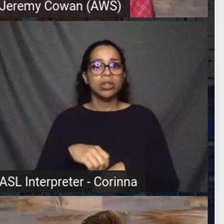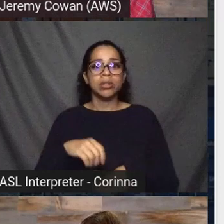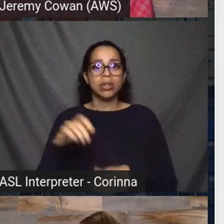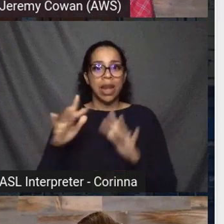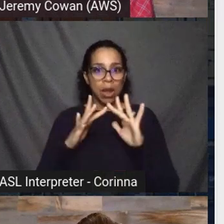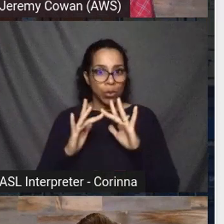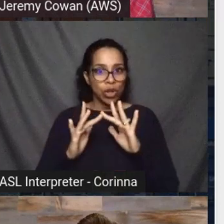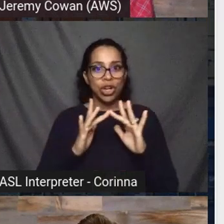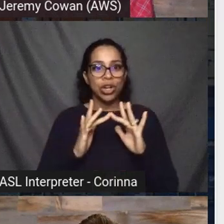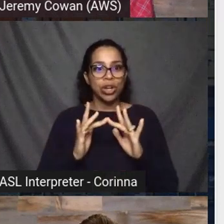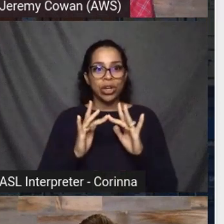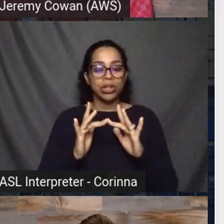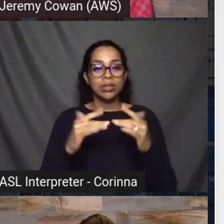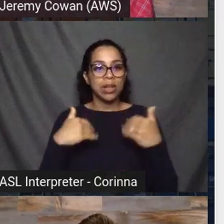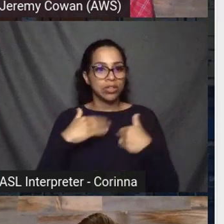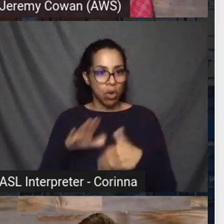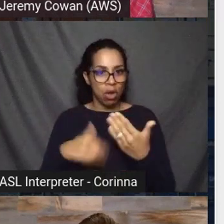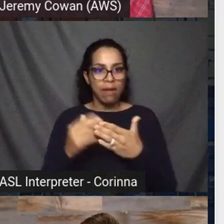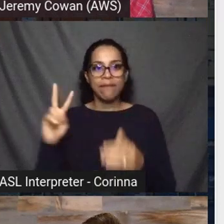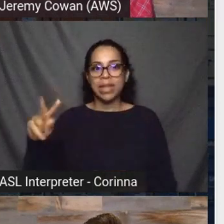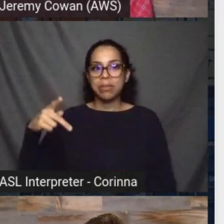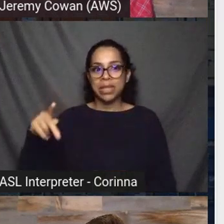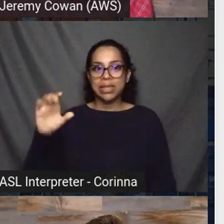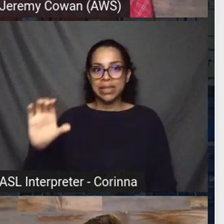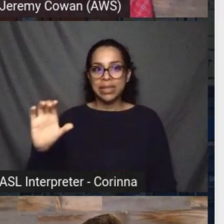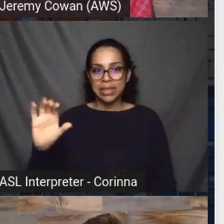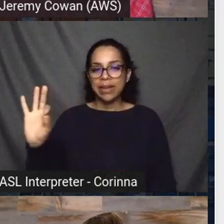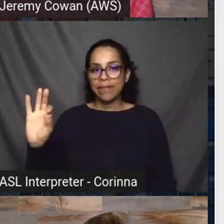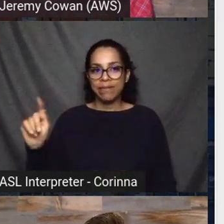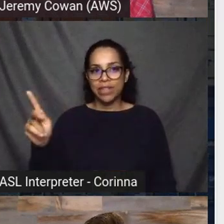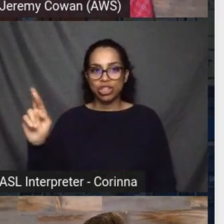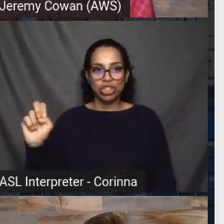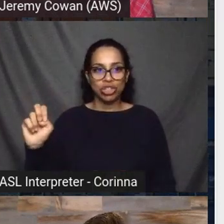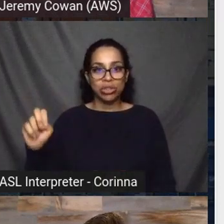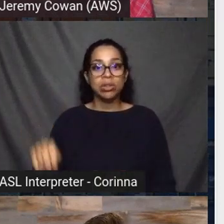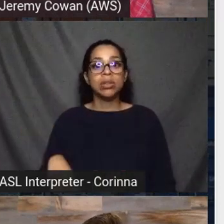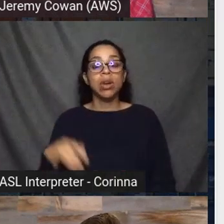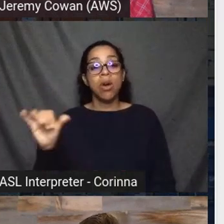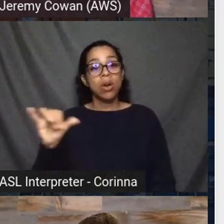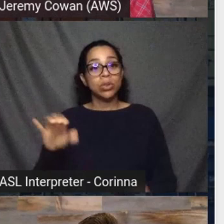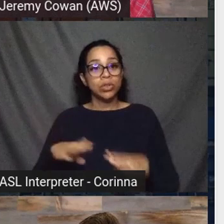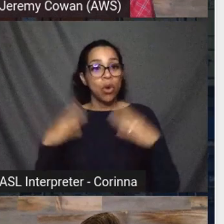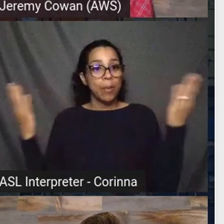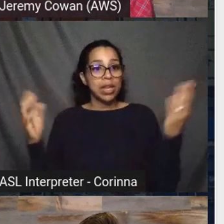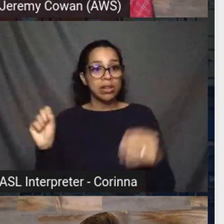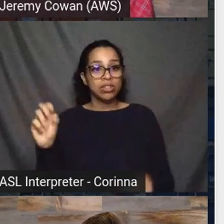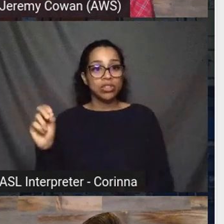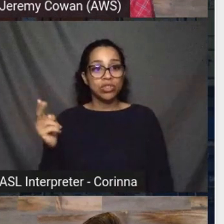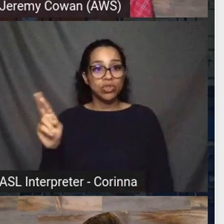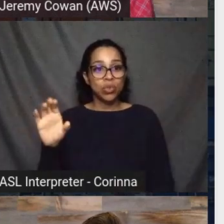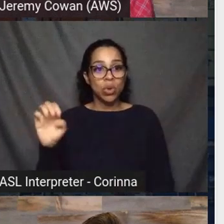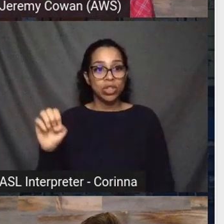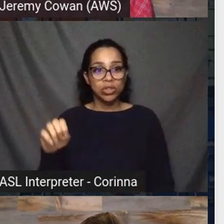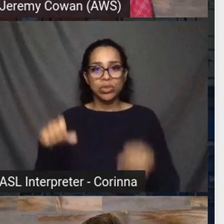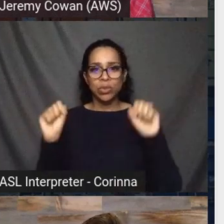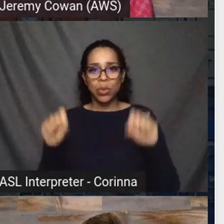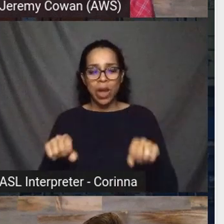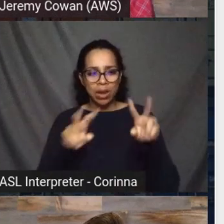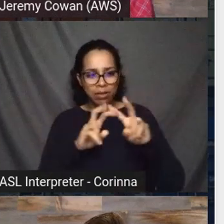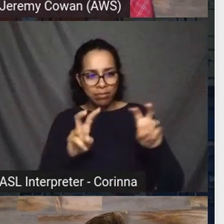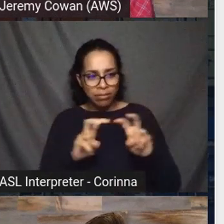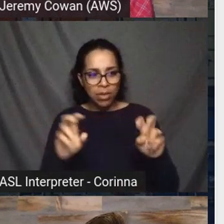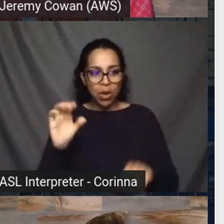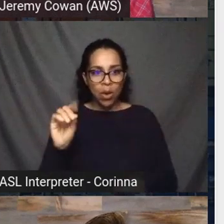leverages all of the VPC features. And another cool thing is it's an open source you can actually look at the code and also